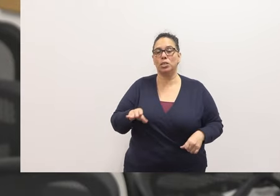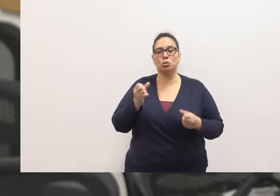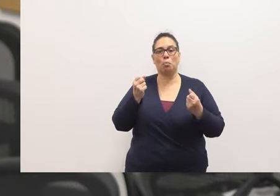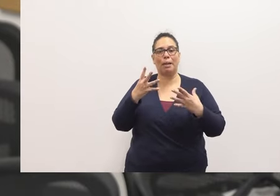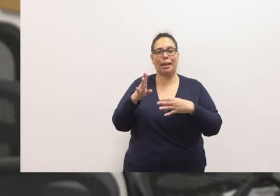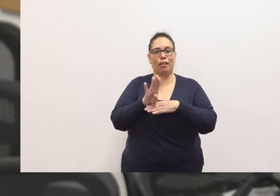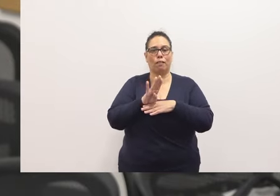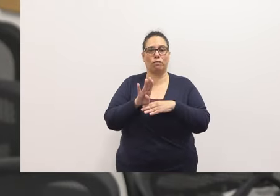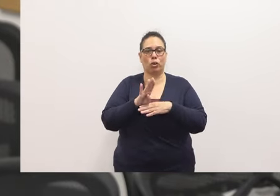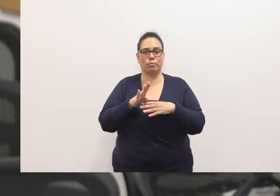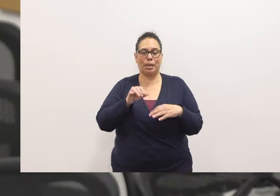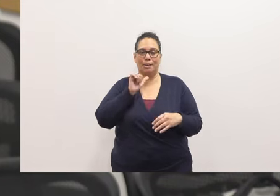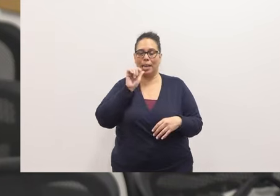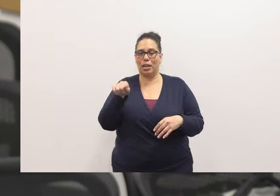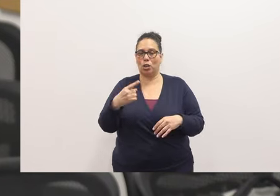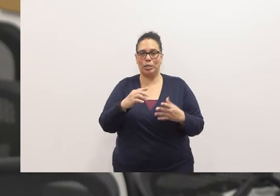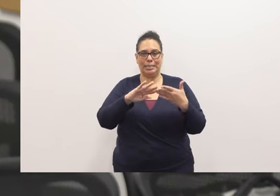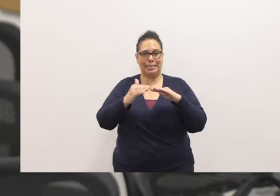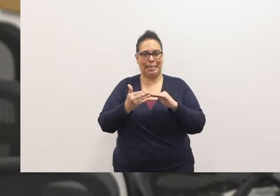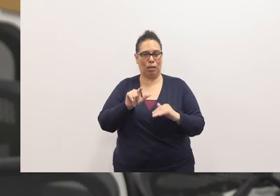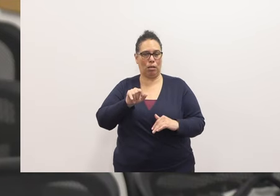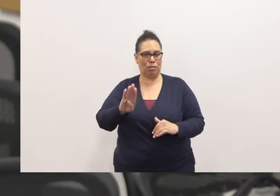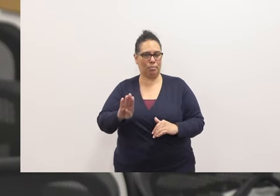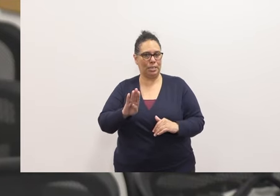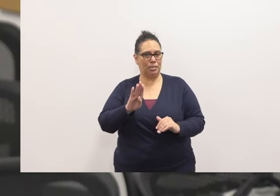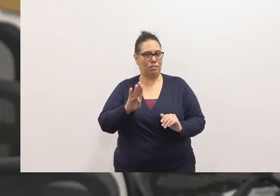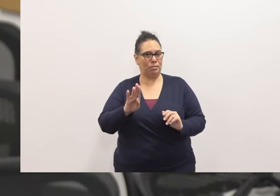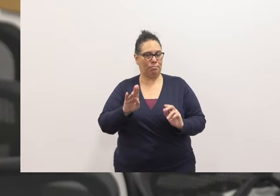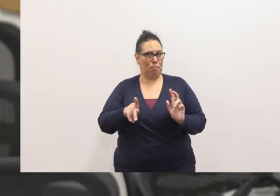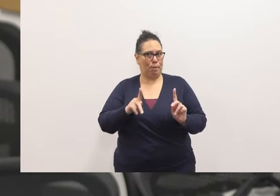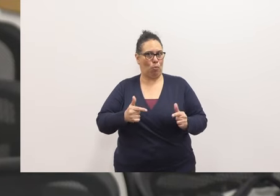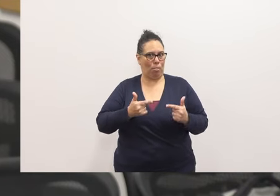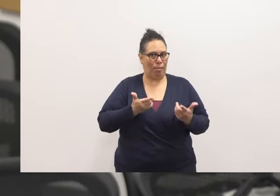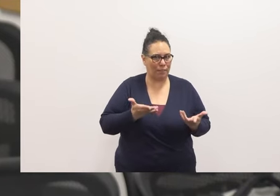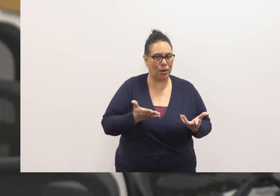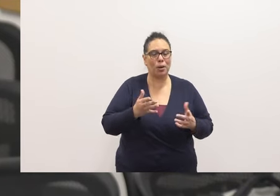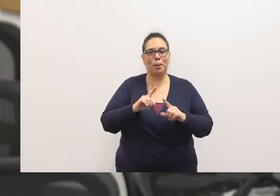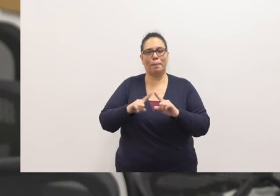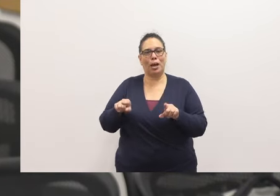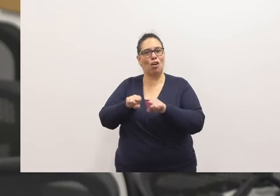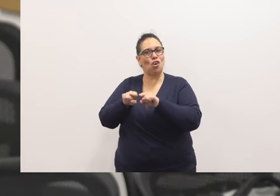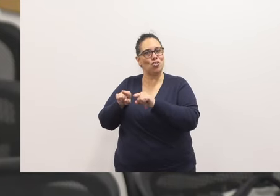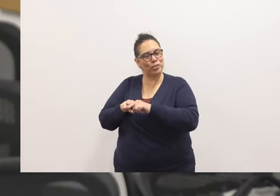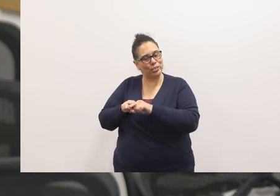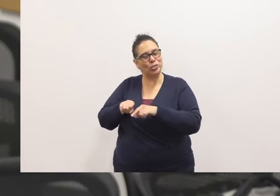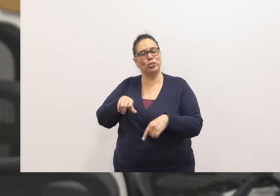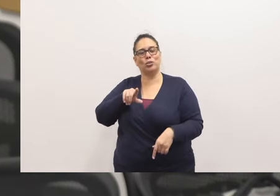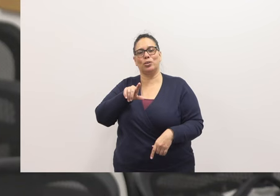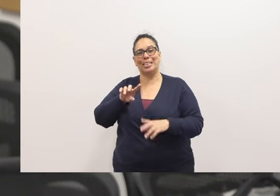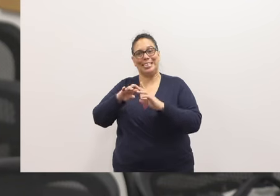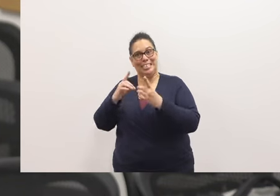actually have not just City of Long Beach residents, but Long Beach Unified School District personnel on their staff.